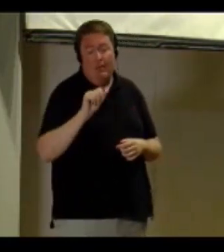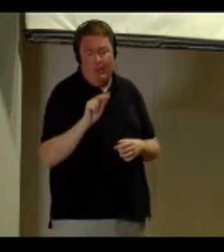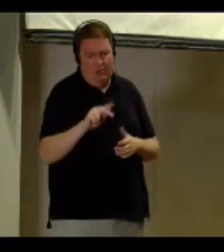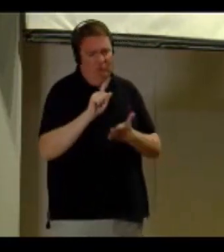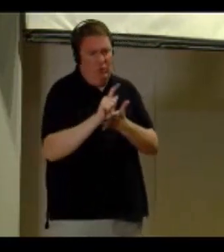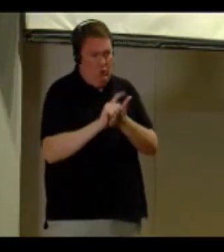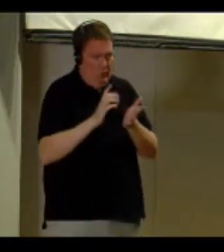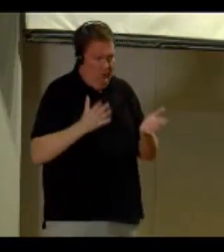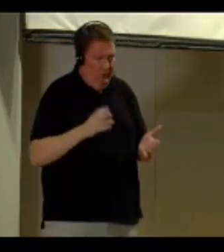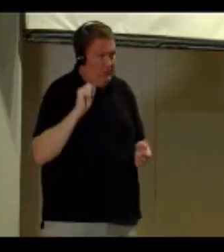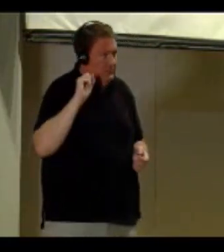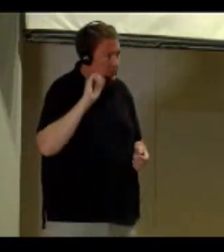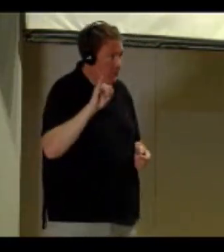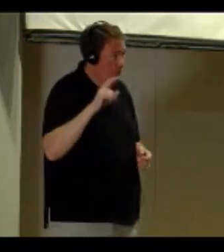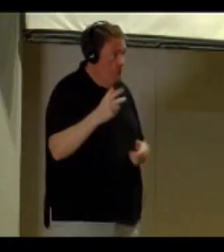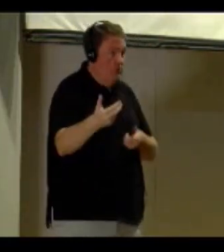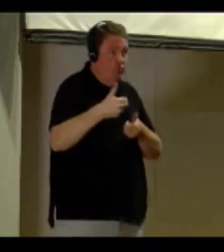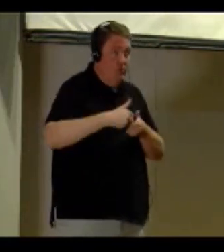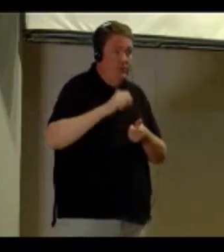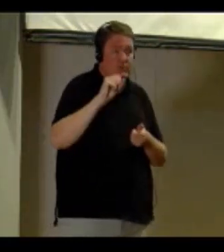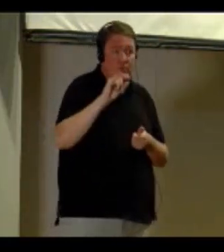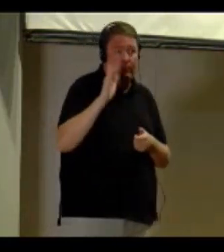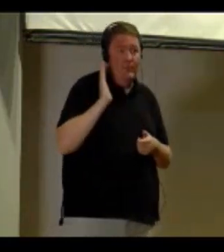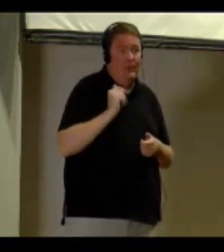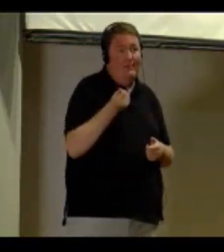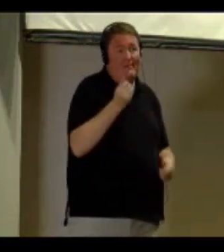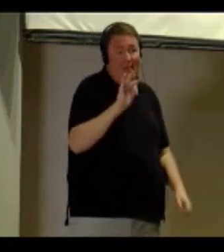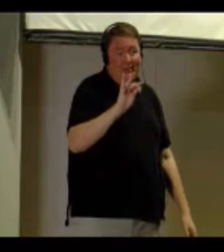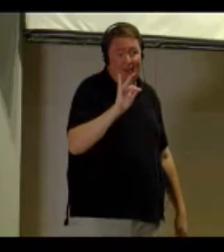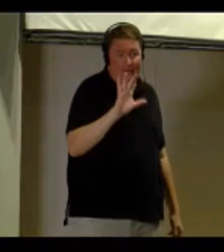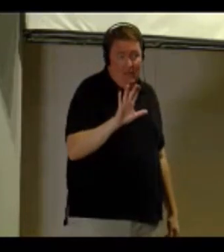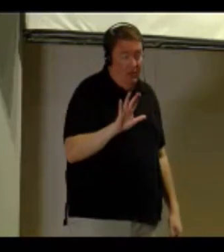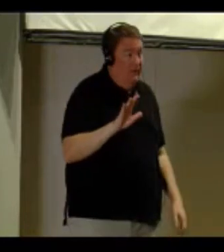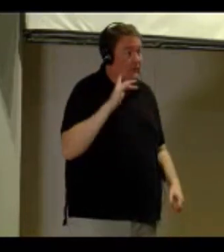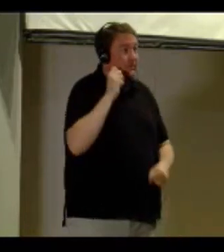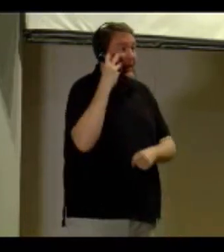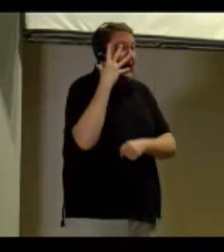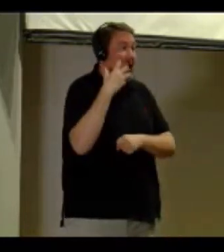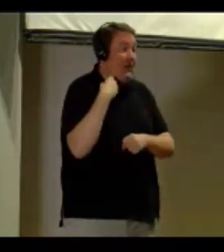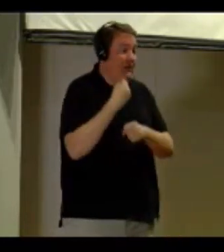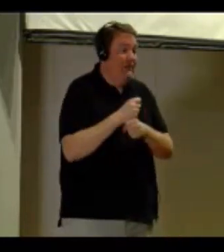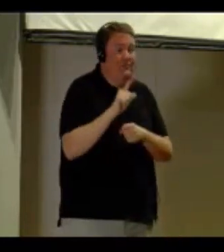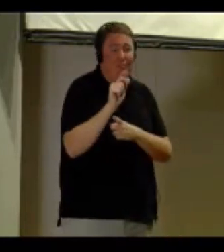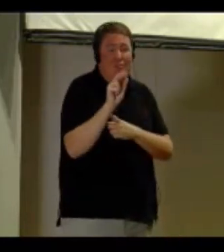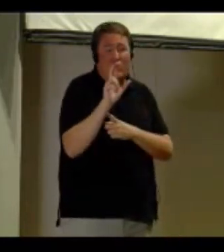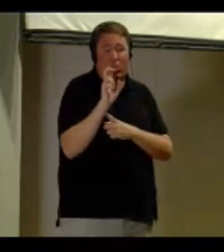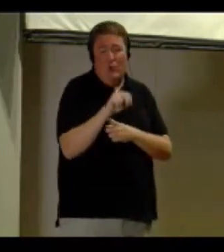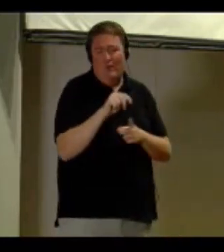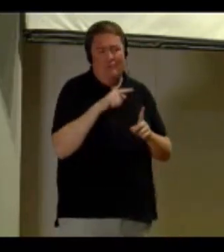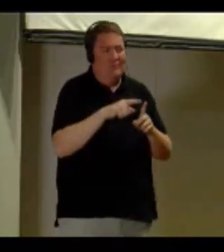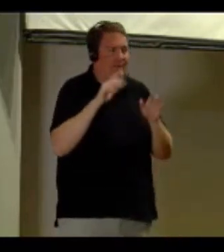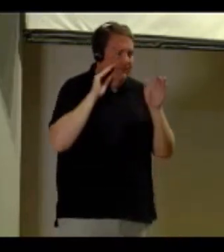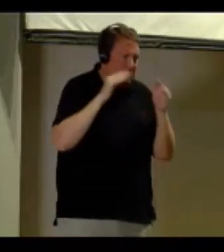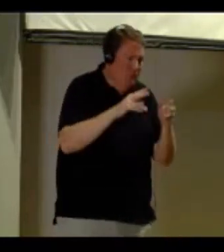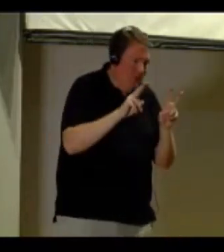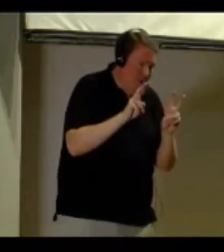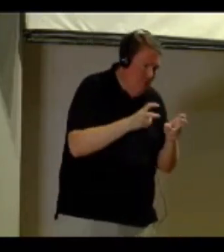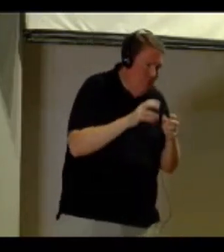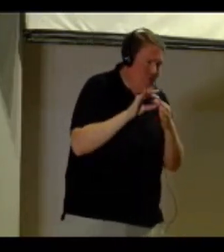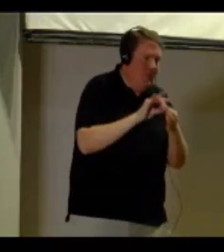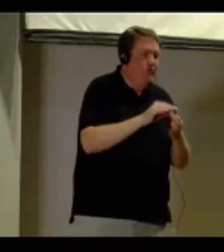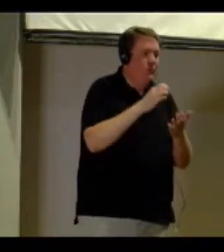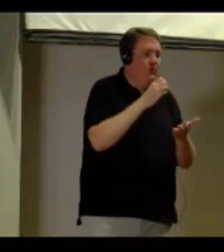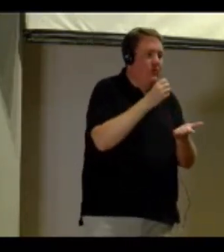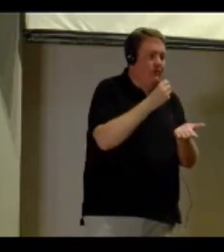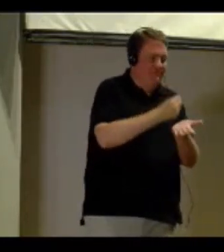Smithsonian, joined the institution in 1985. For many years, she has concentrated on issues involving